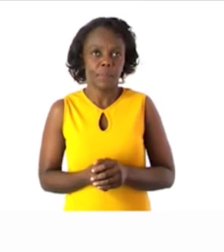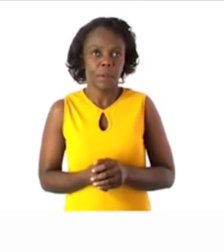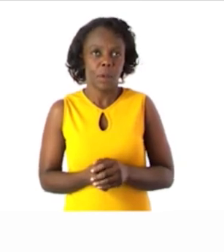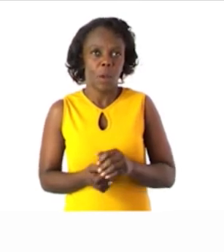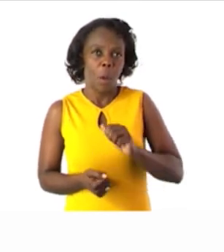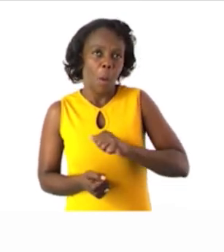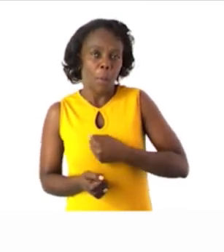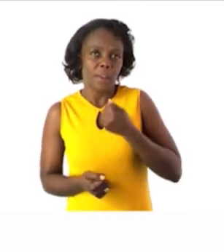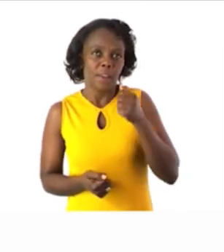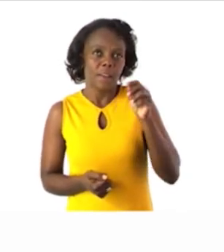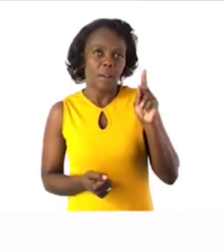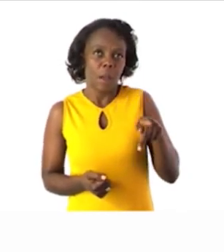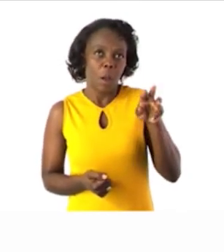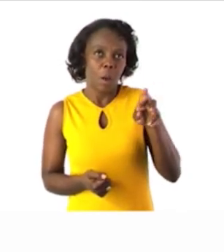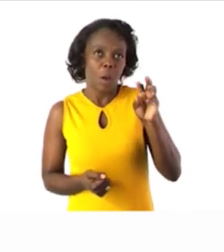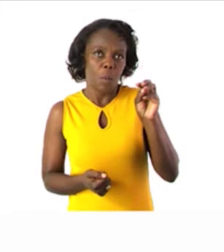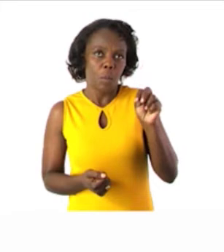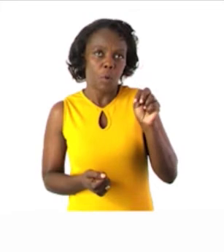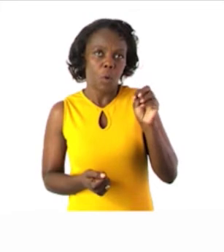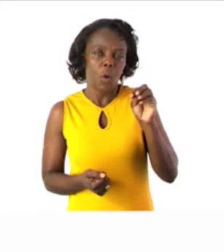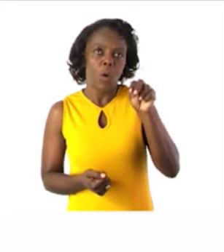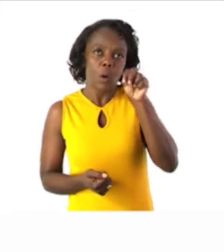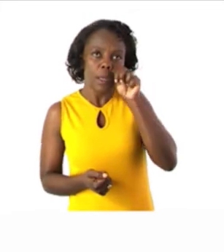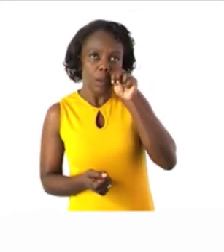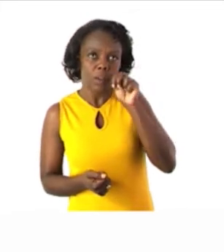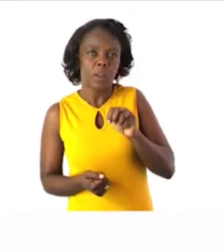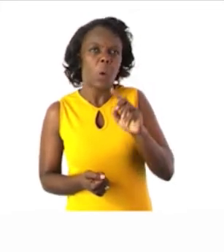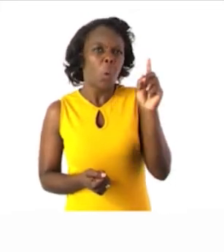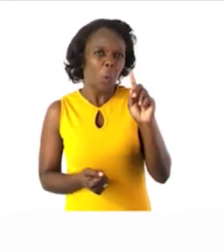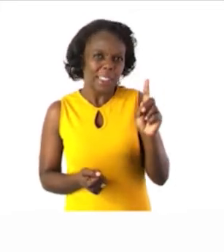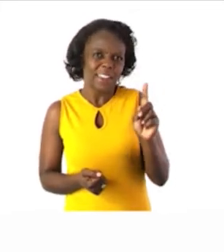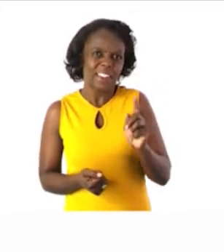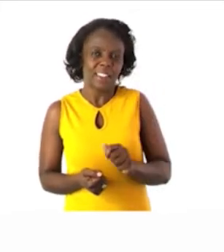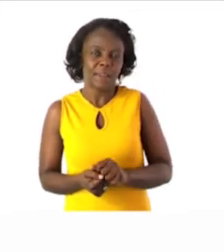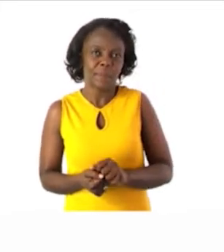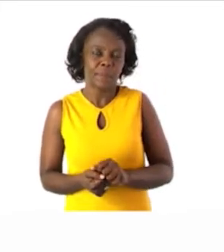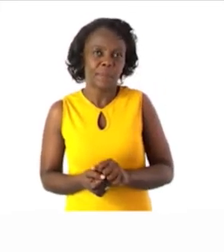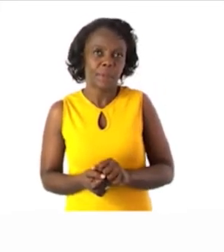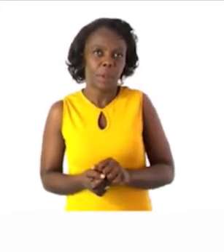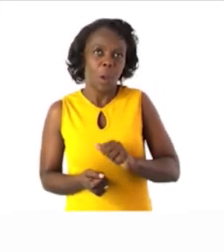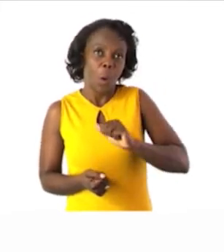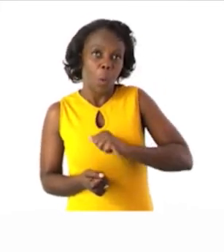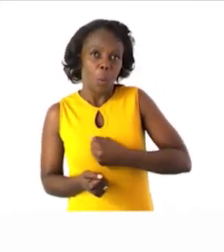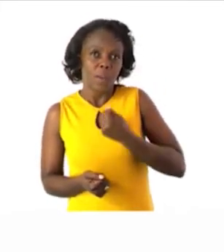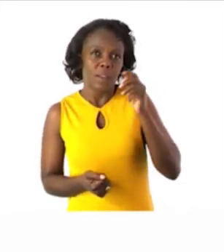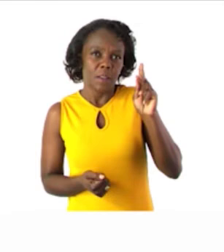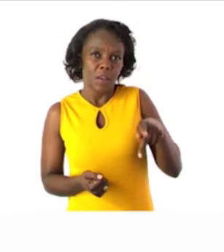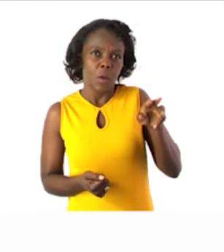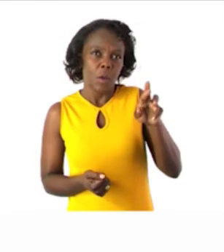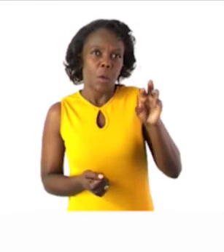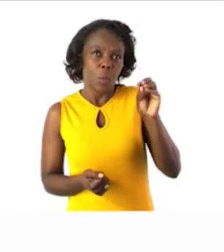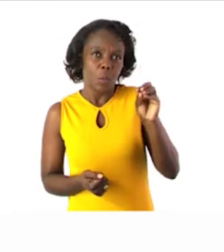possessive pronouns. What is a possessive pronoun? A possessive pronoun is the word